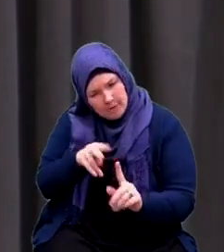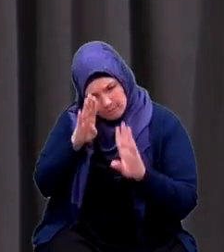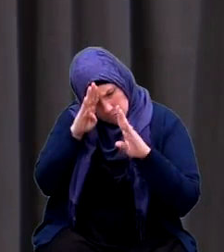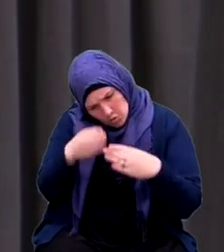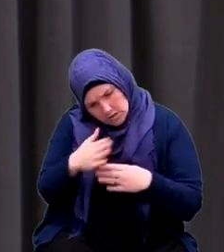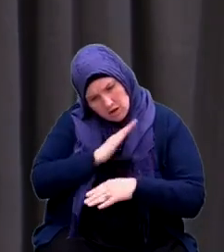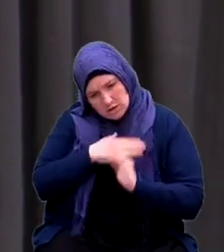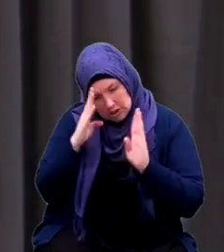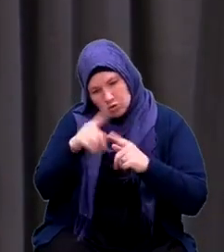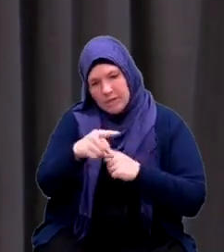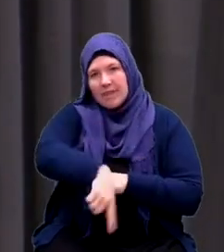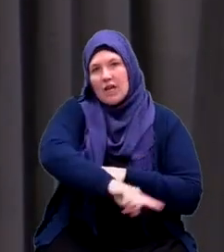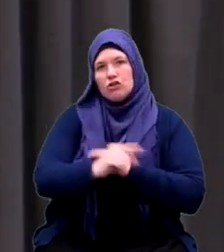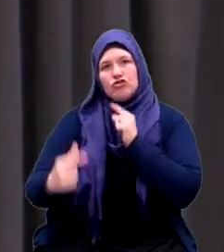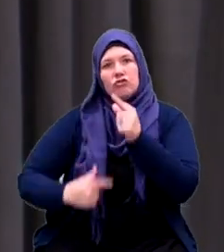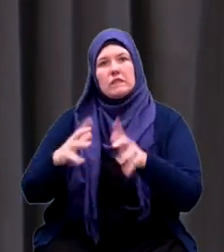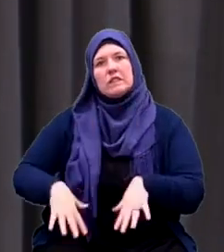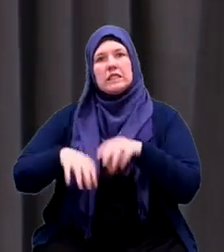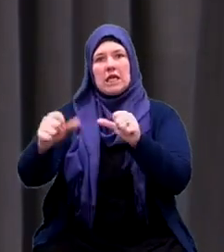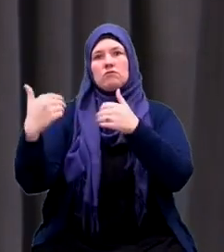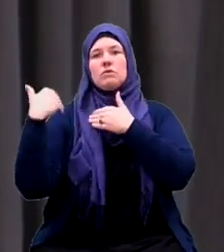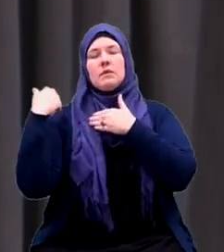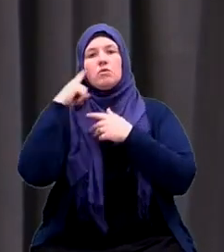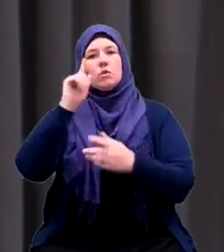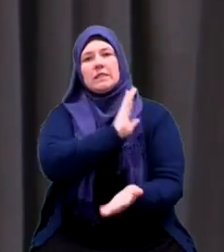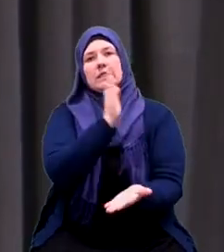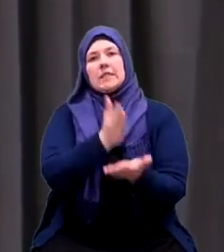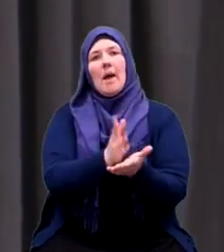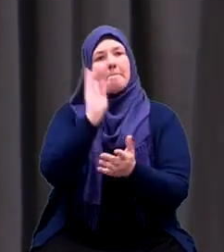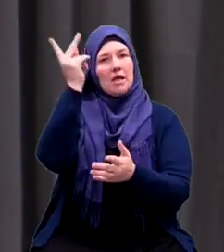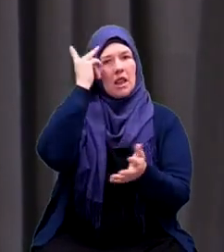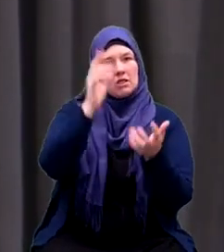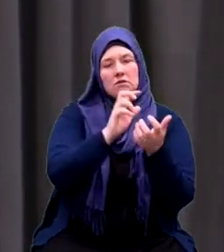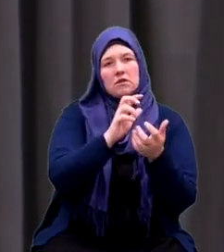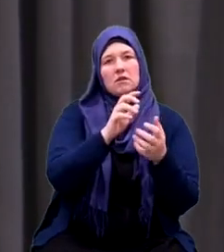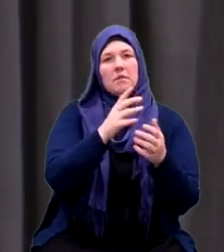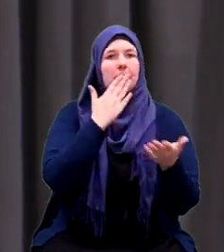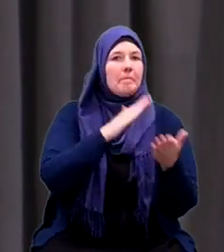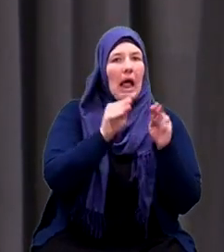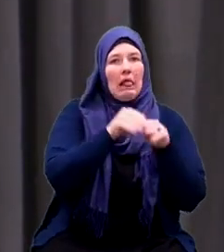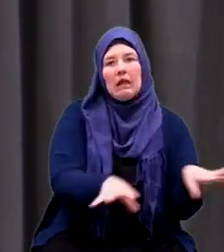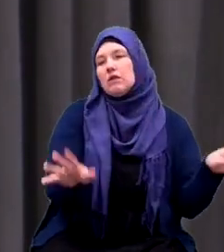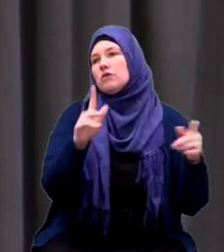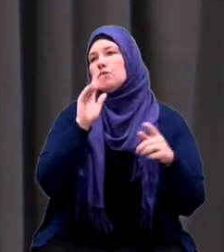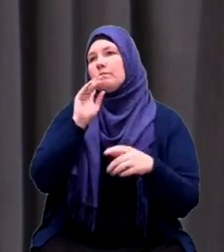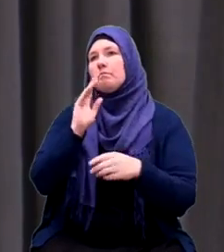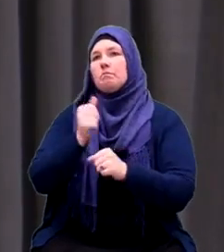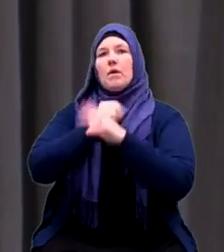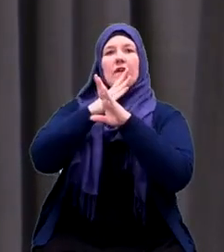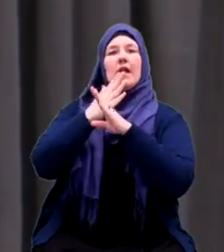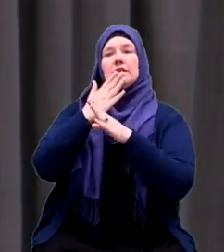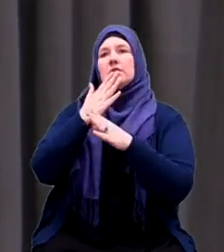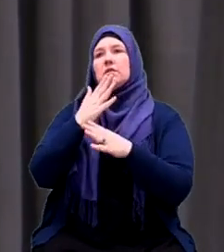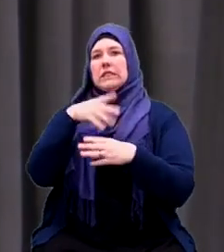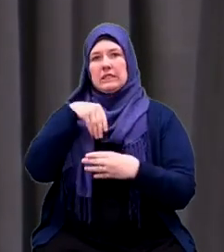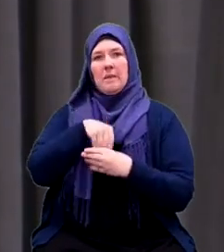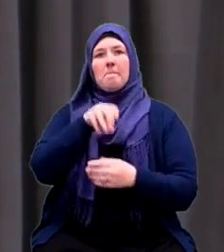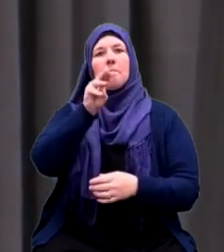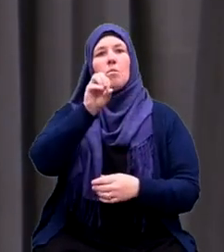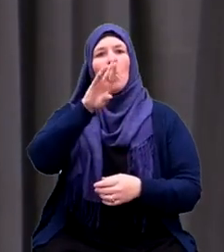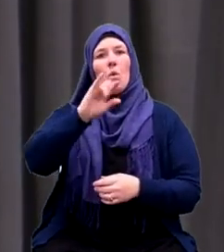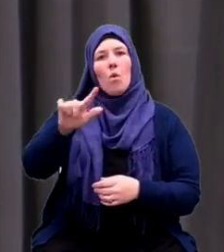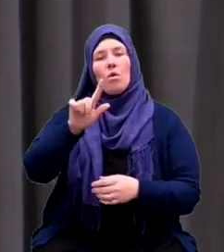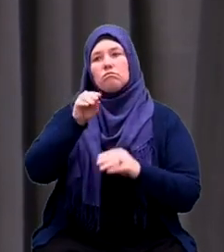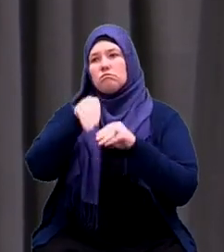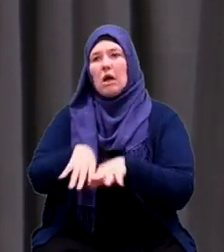generation to take up this task, to resolve, to be part of the solution. It is not enough to